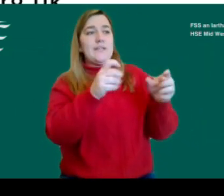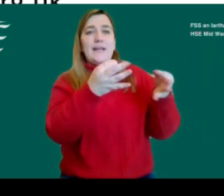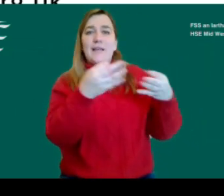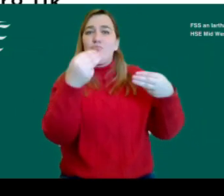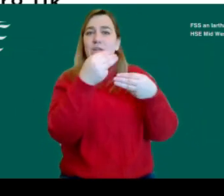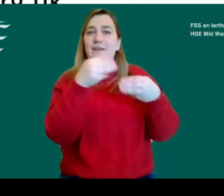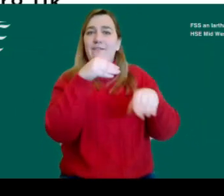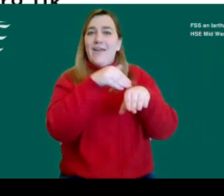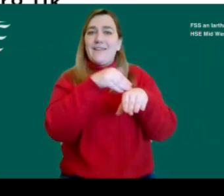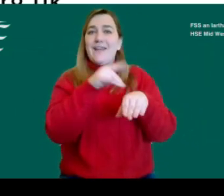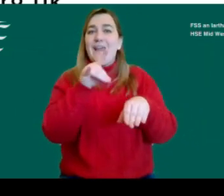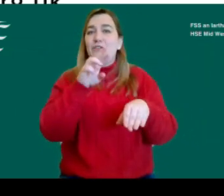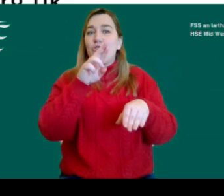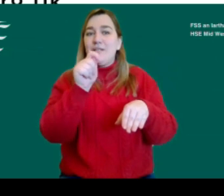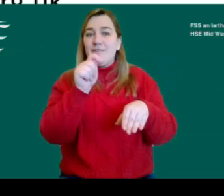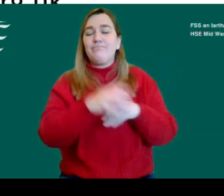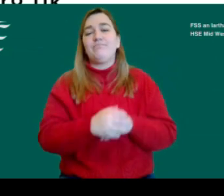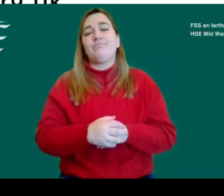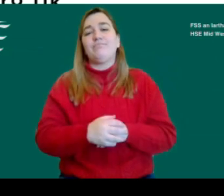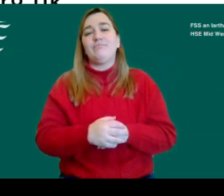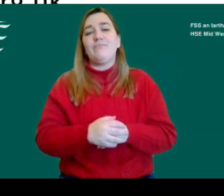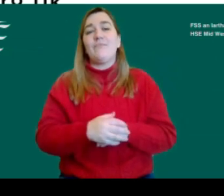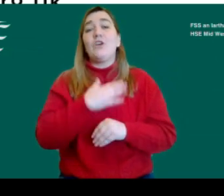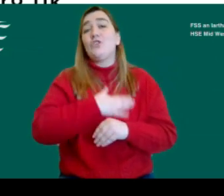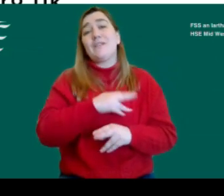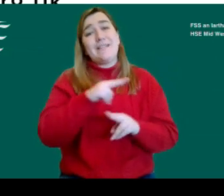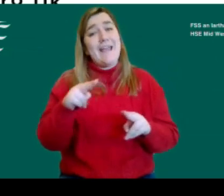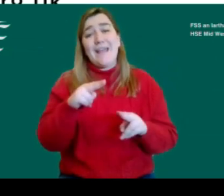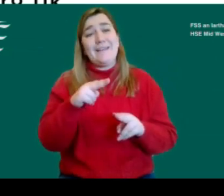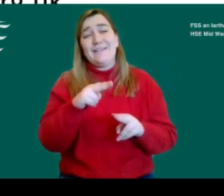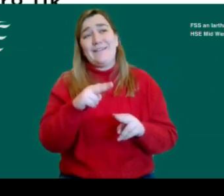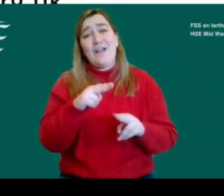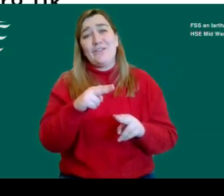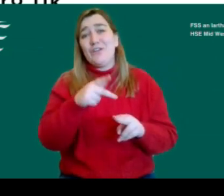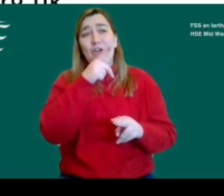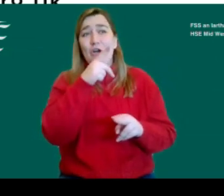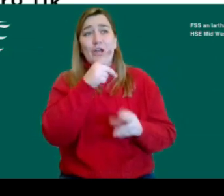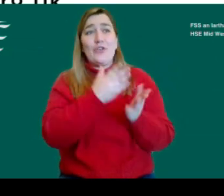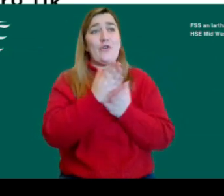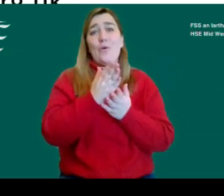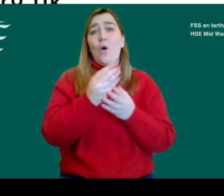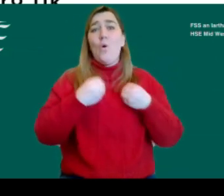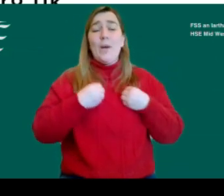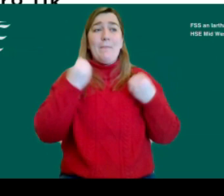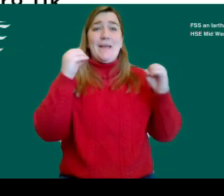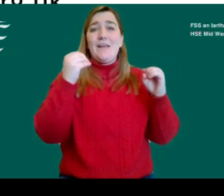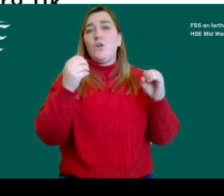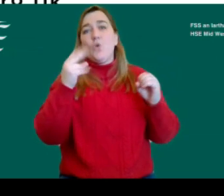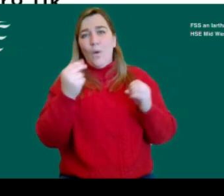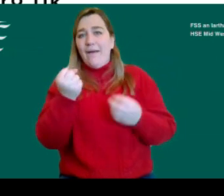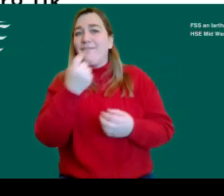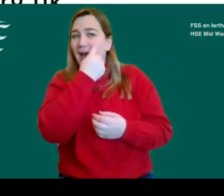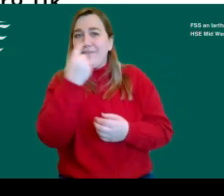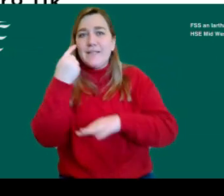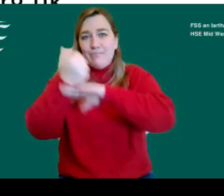and a lot of this is evidence-based, or this is evidence-based talk, and here are some of the references. And just to acknowledge Deirdre Lundy and Nicola